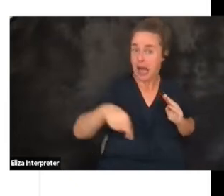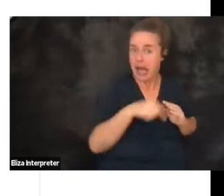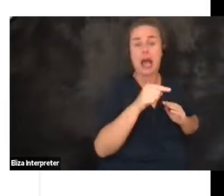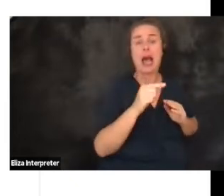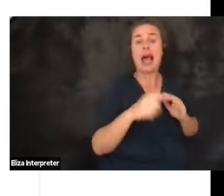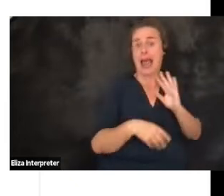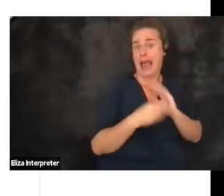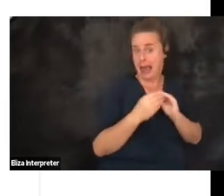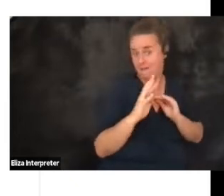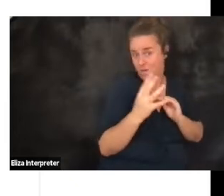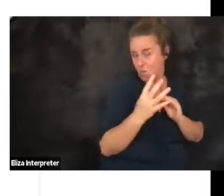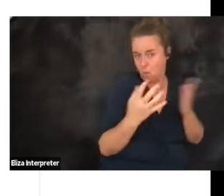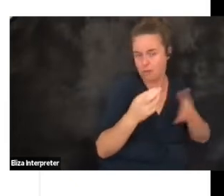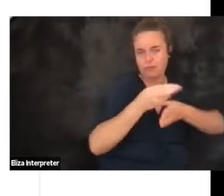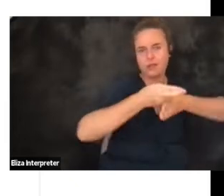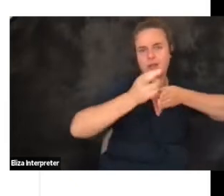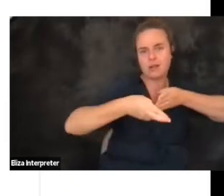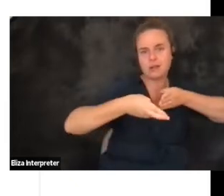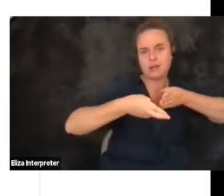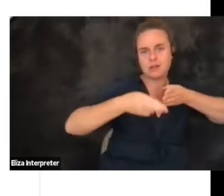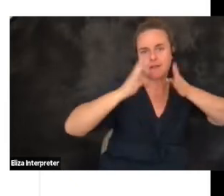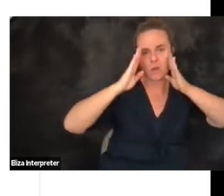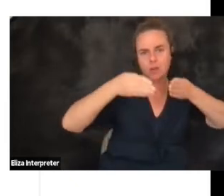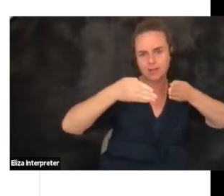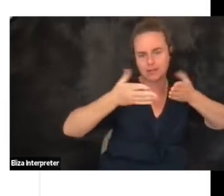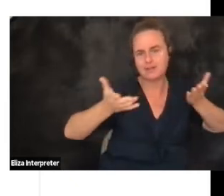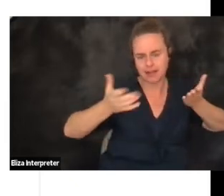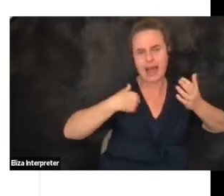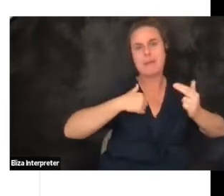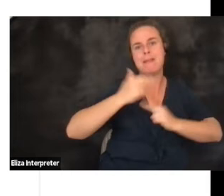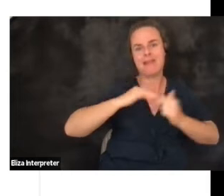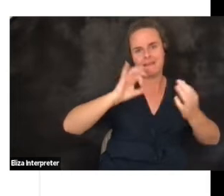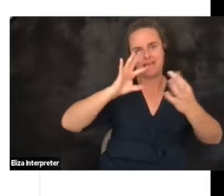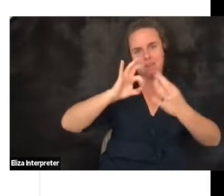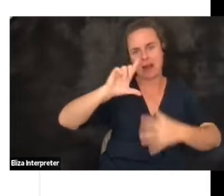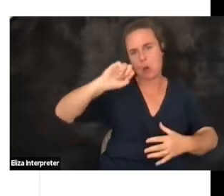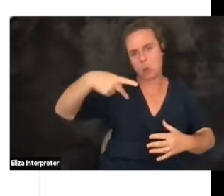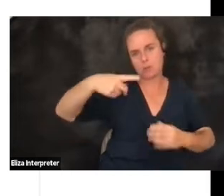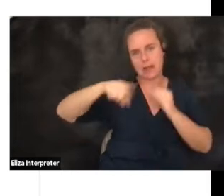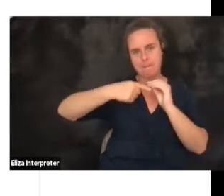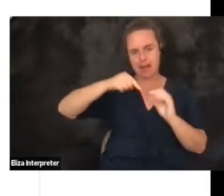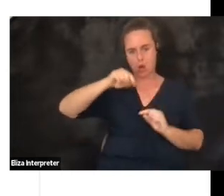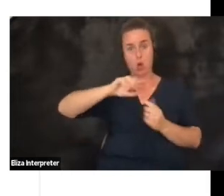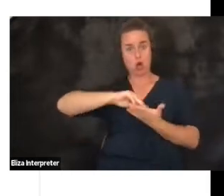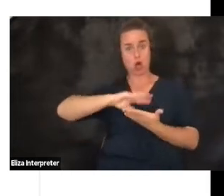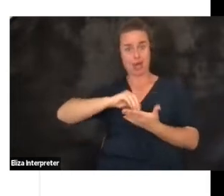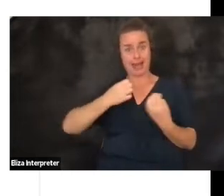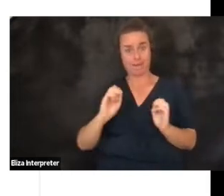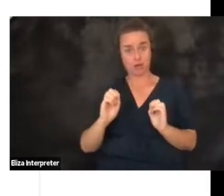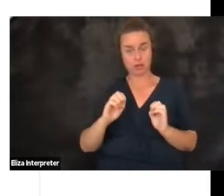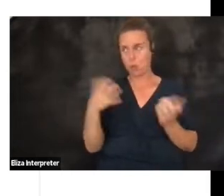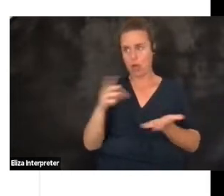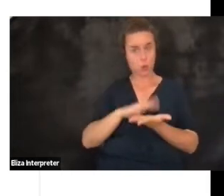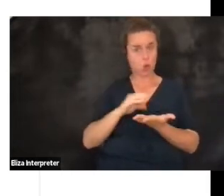is specifically about building feedback loops about those learning efforts. What's changing,